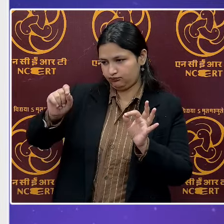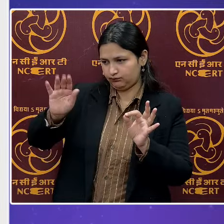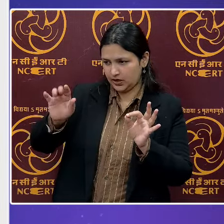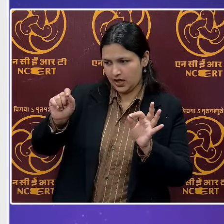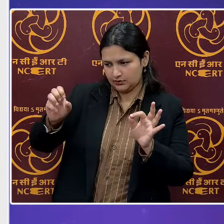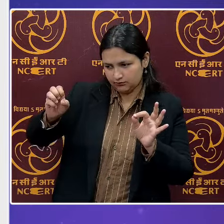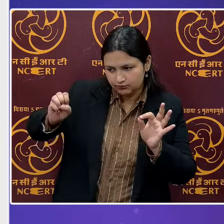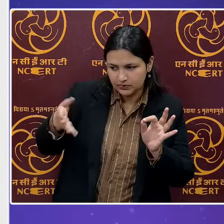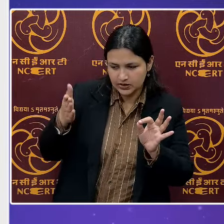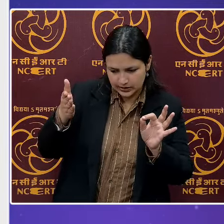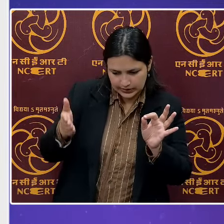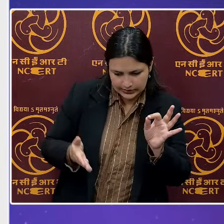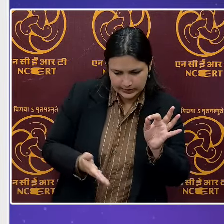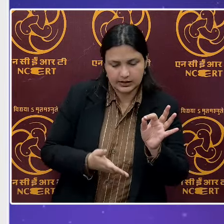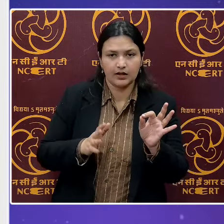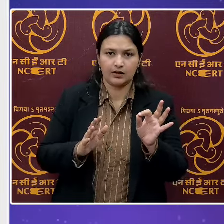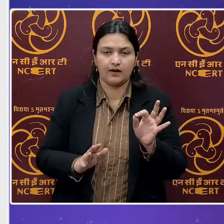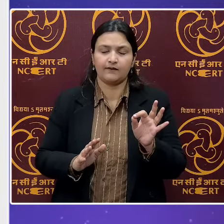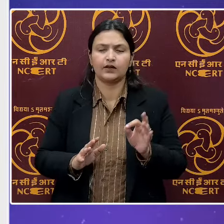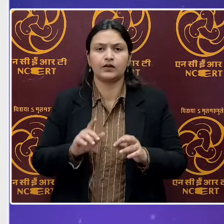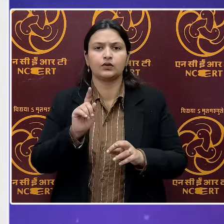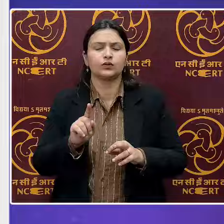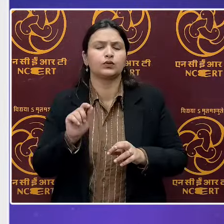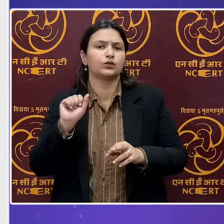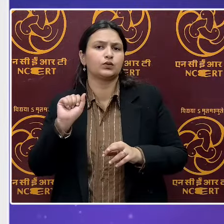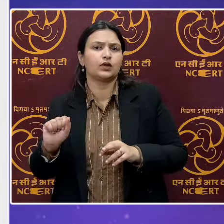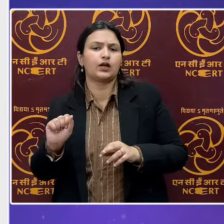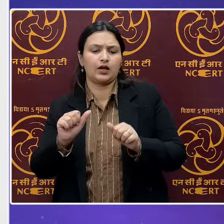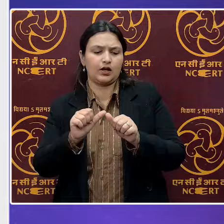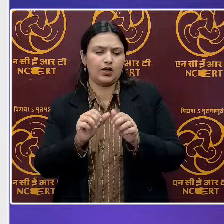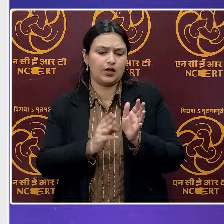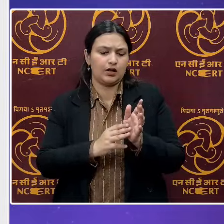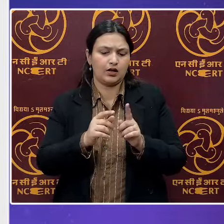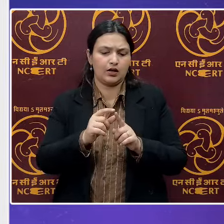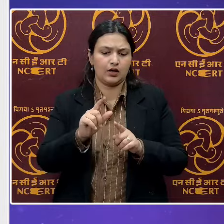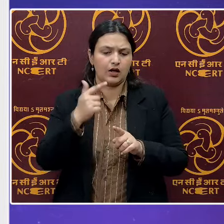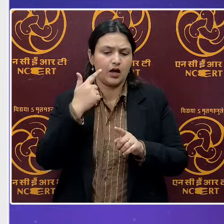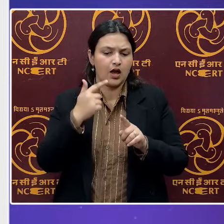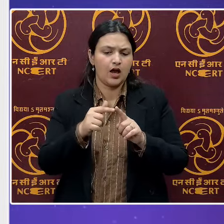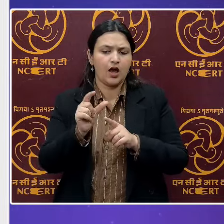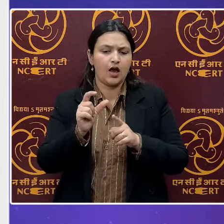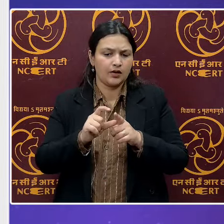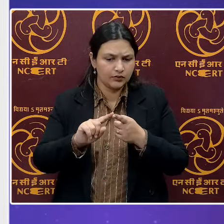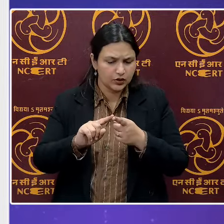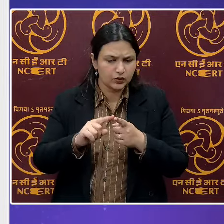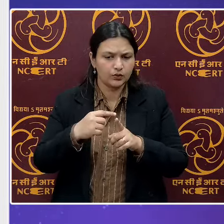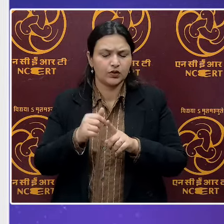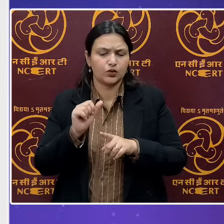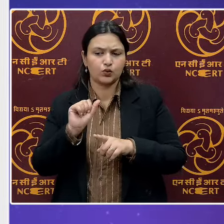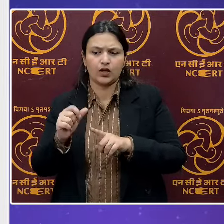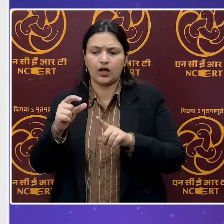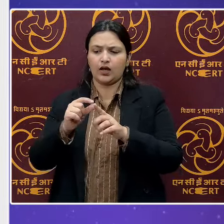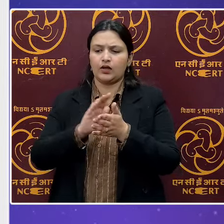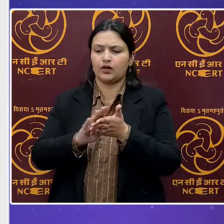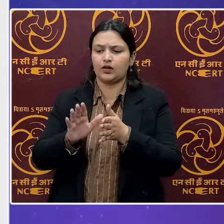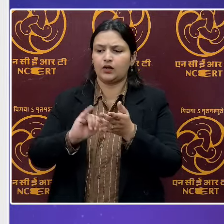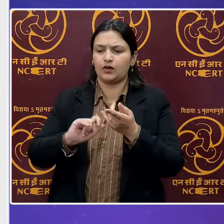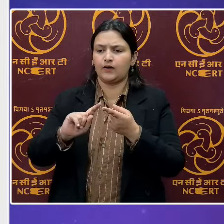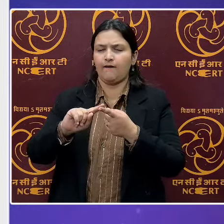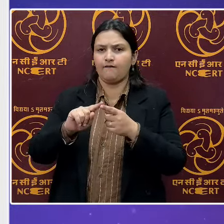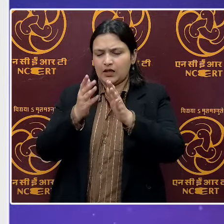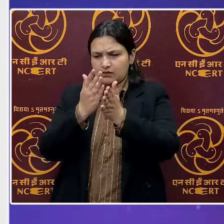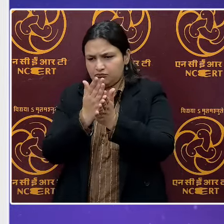omega centimeter per second. What are its amplitude and initial phase angle? That means you have to find phi and you